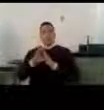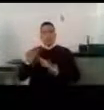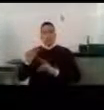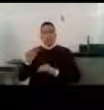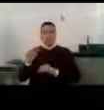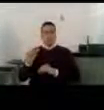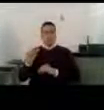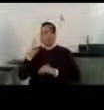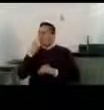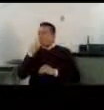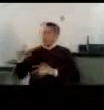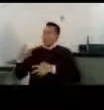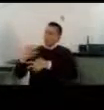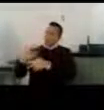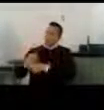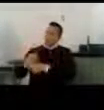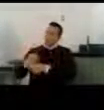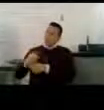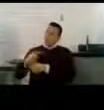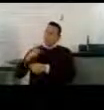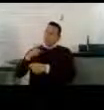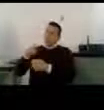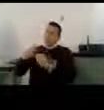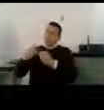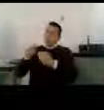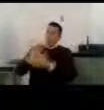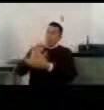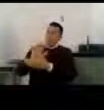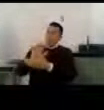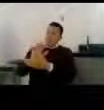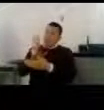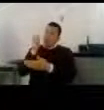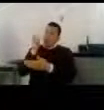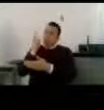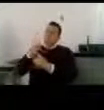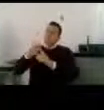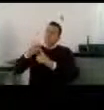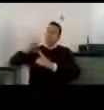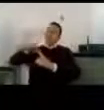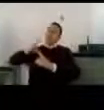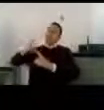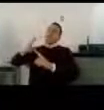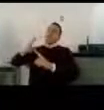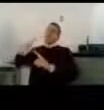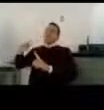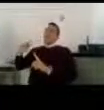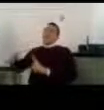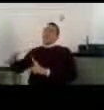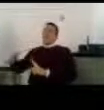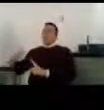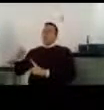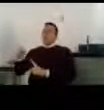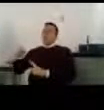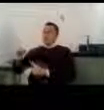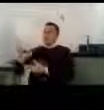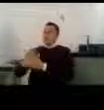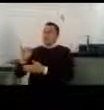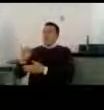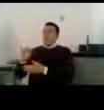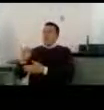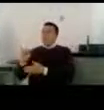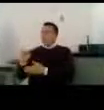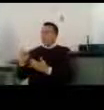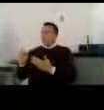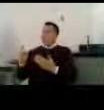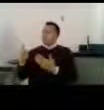give us a synopsis of Ian filtered through the past. What disability advocacy had to be in place for this film to